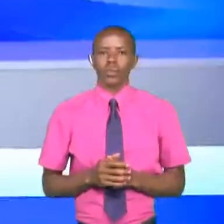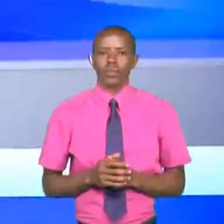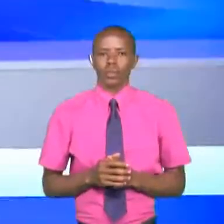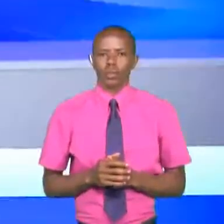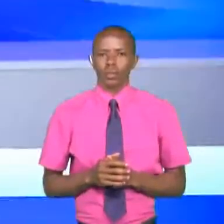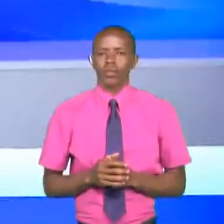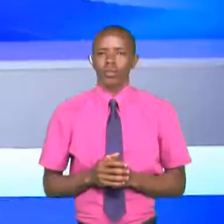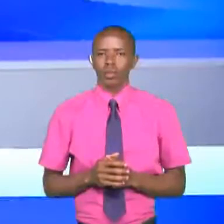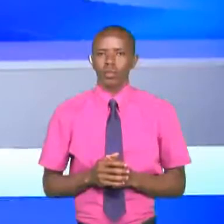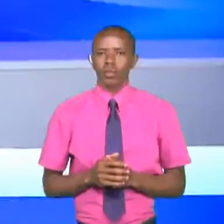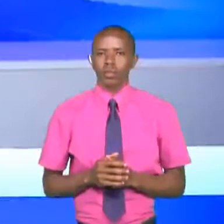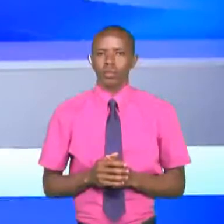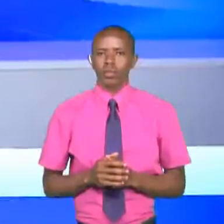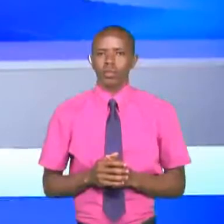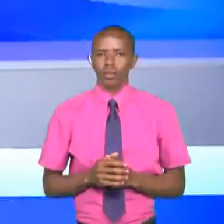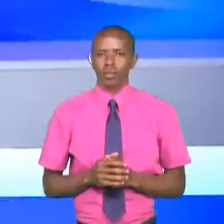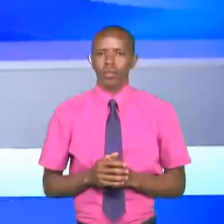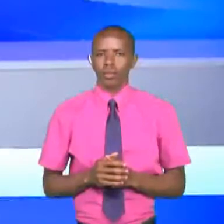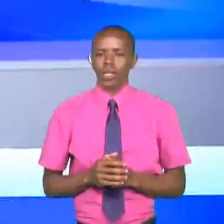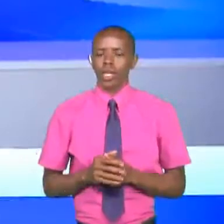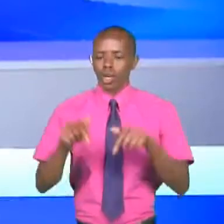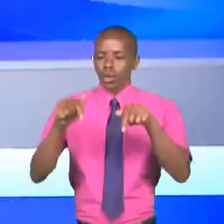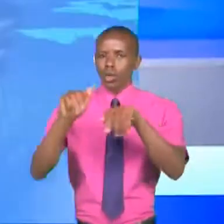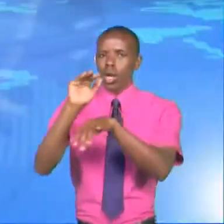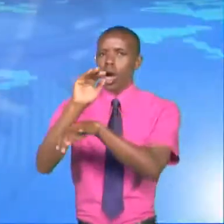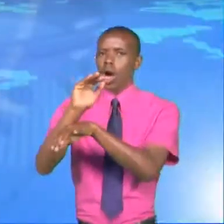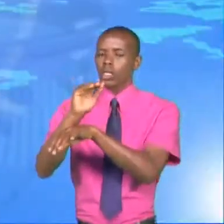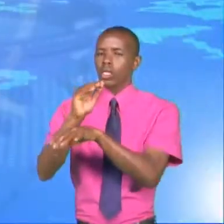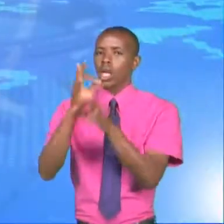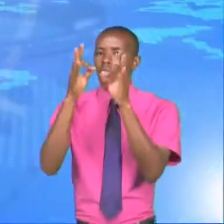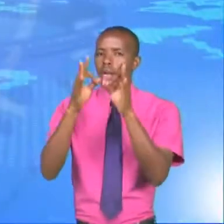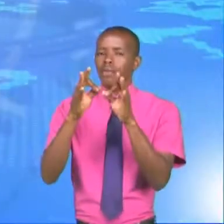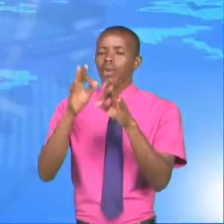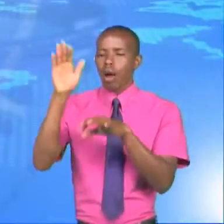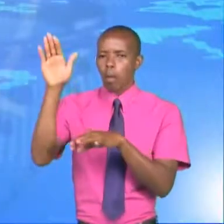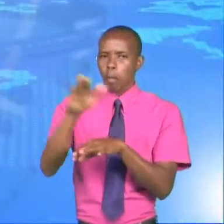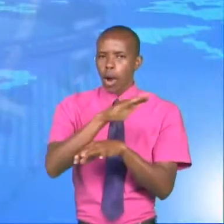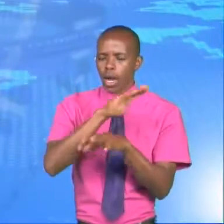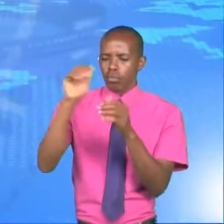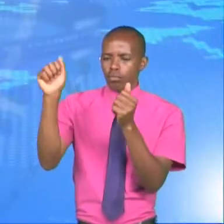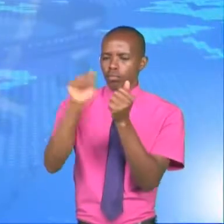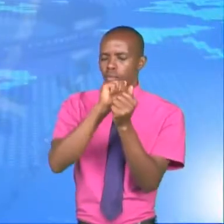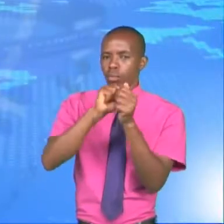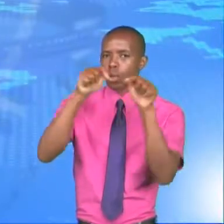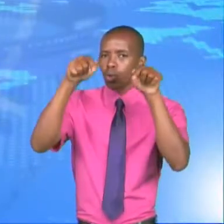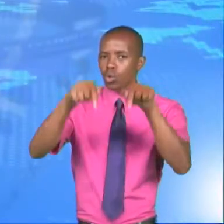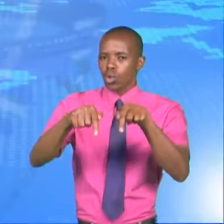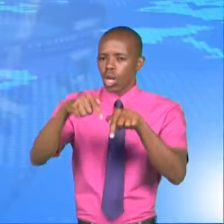And out of that particular story, I ask you this question. If Parliament is dissolved today,